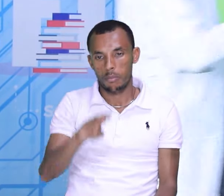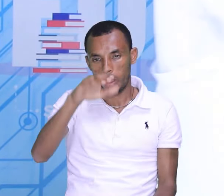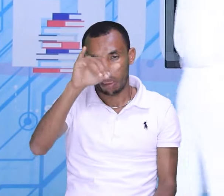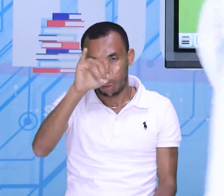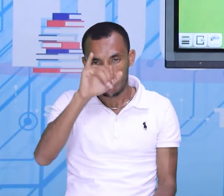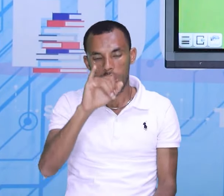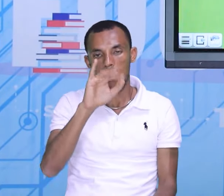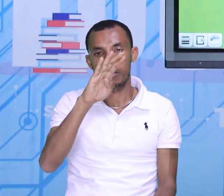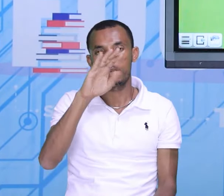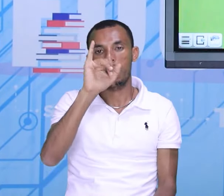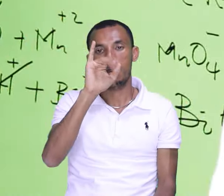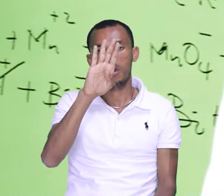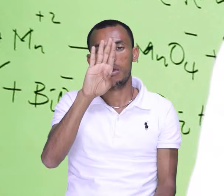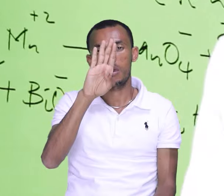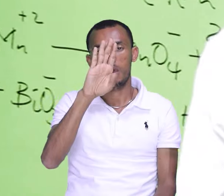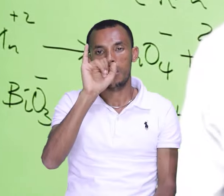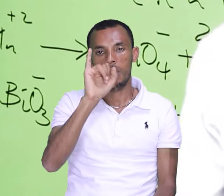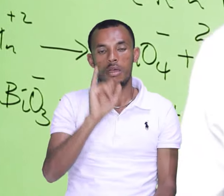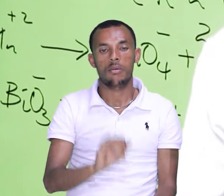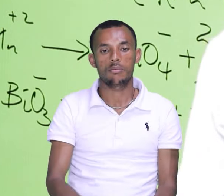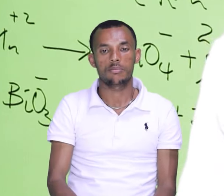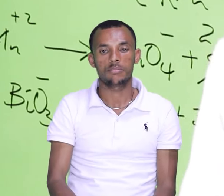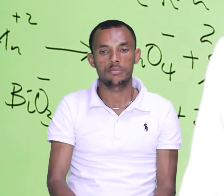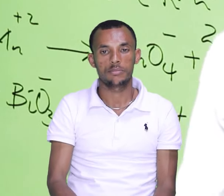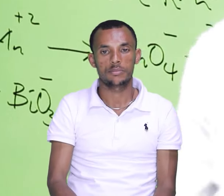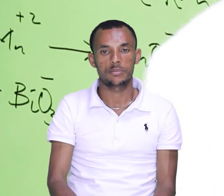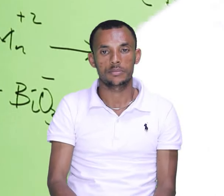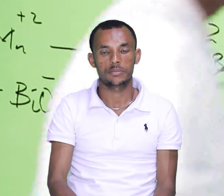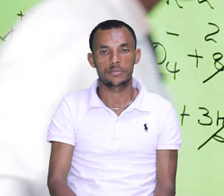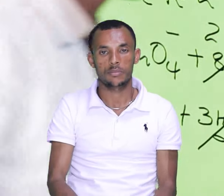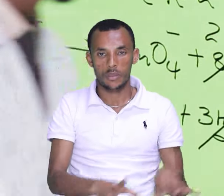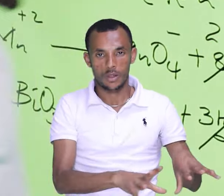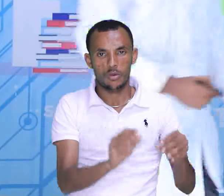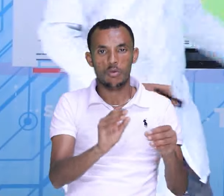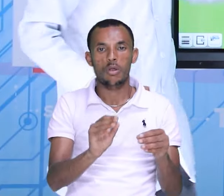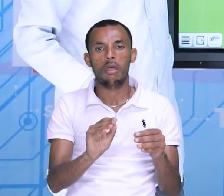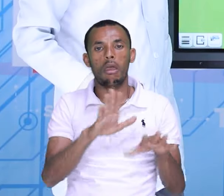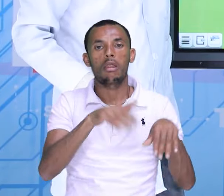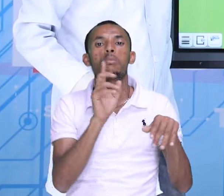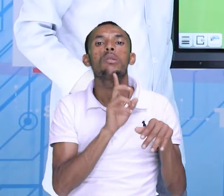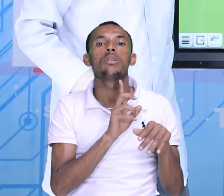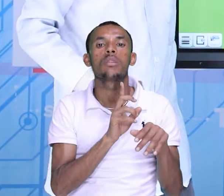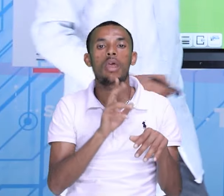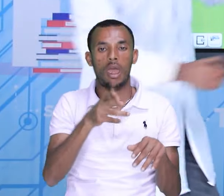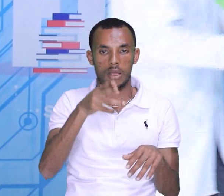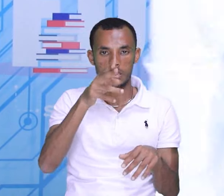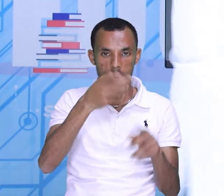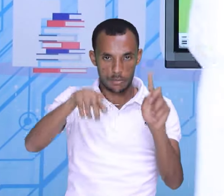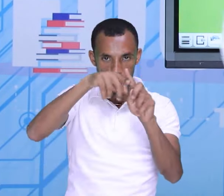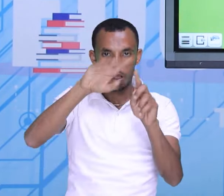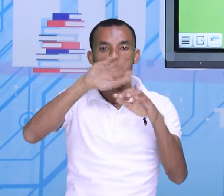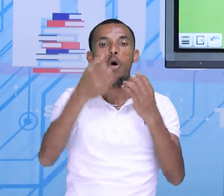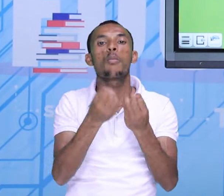Bi plus Bi. Student, what's left? H plus. How many H plus? 2H